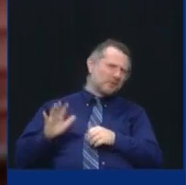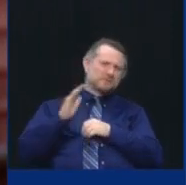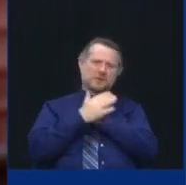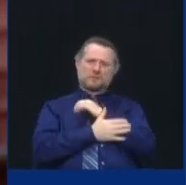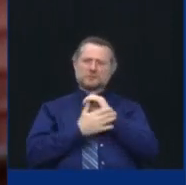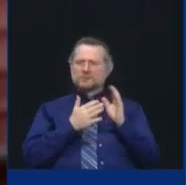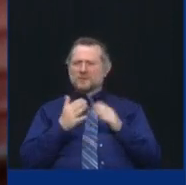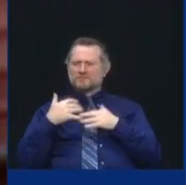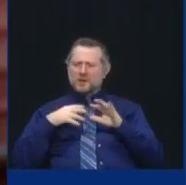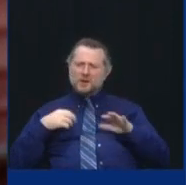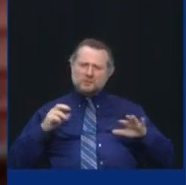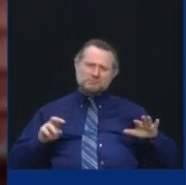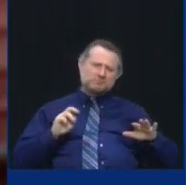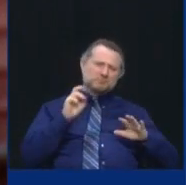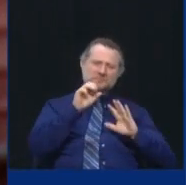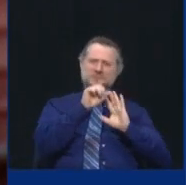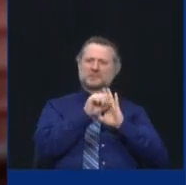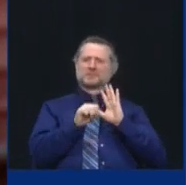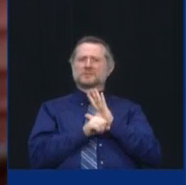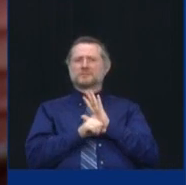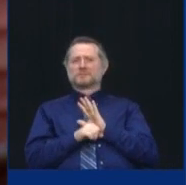state.